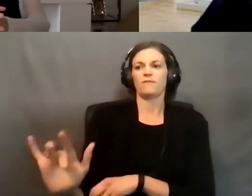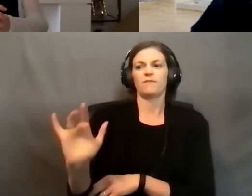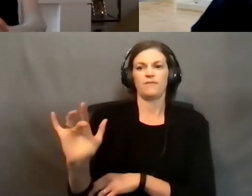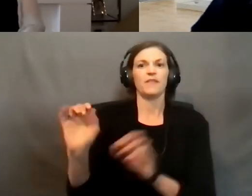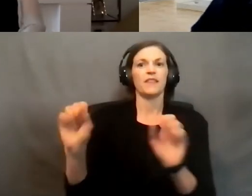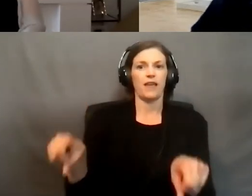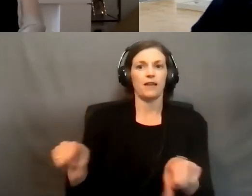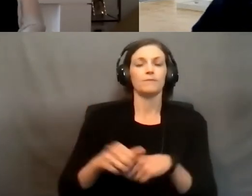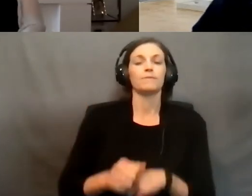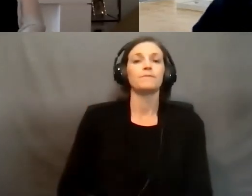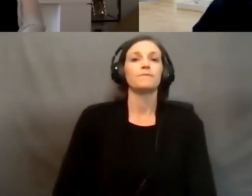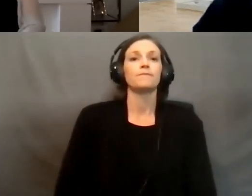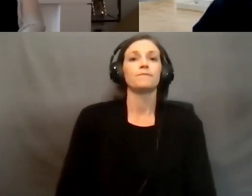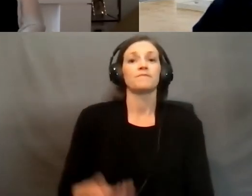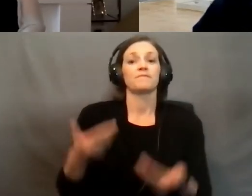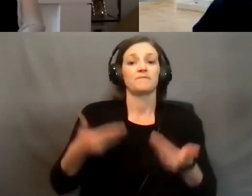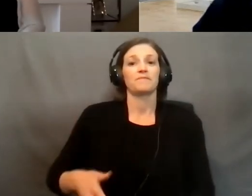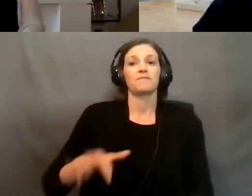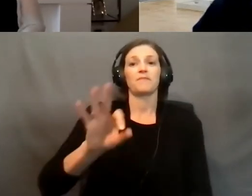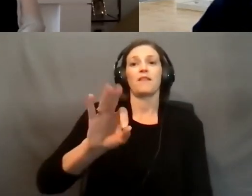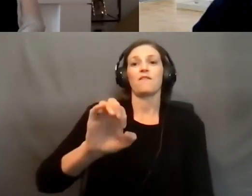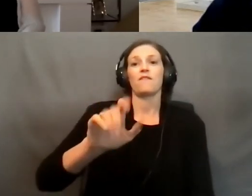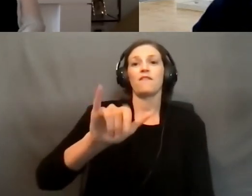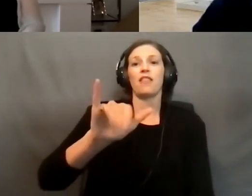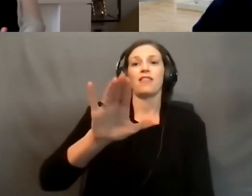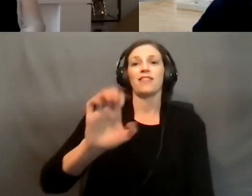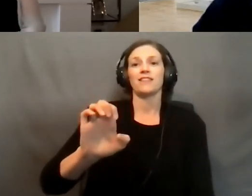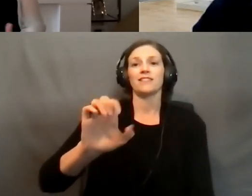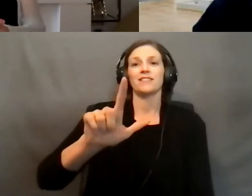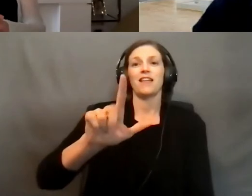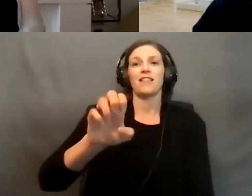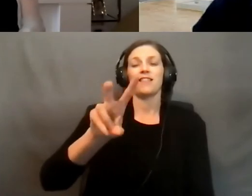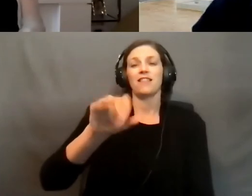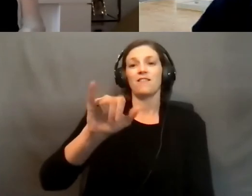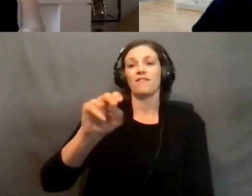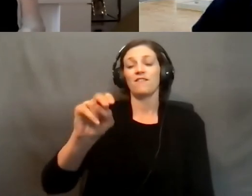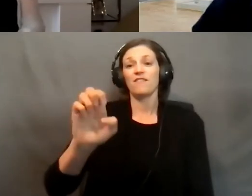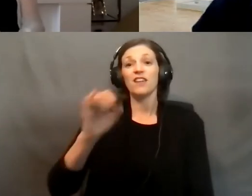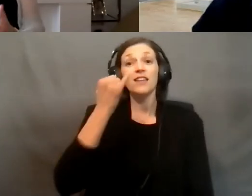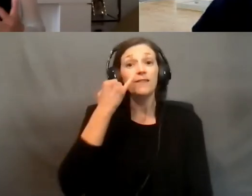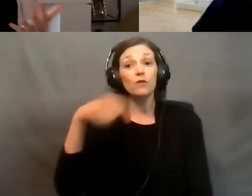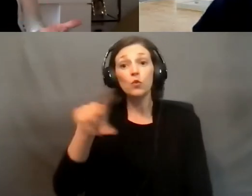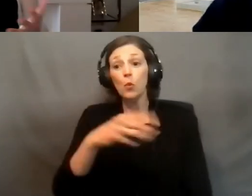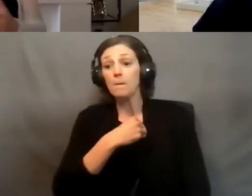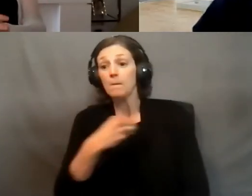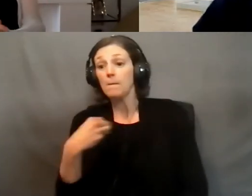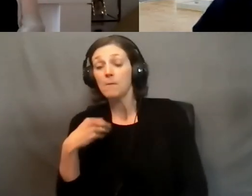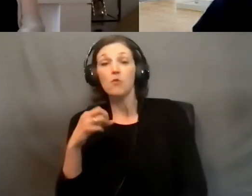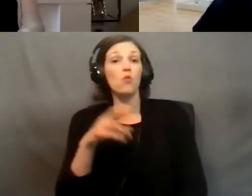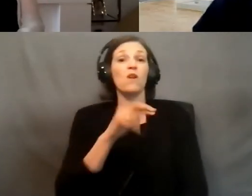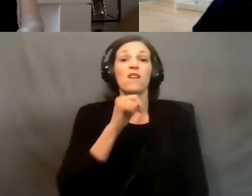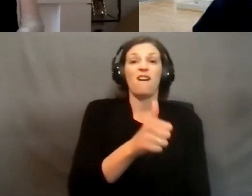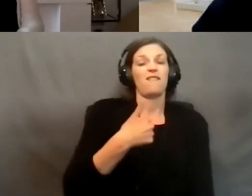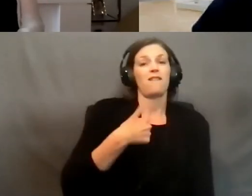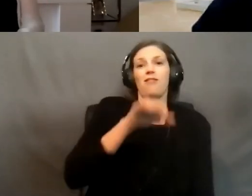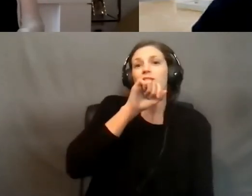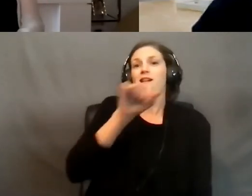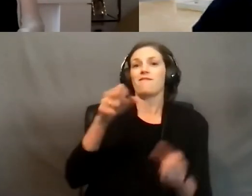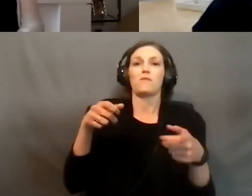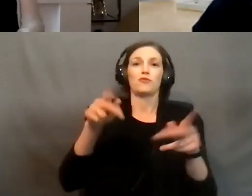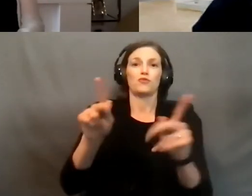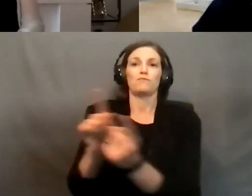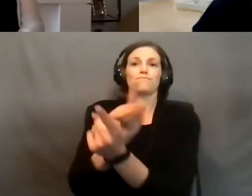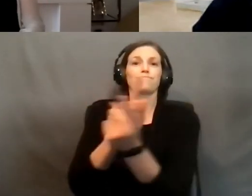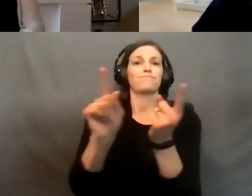I am Felice Levine and whether you are a member or not, I love these opportunities to meet up with